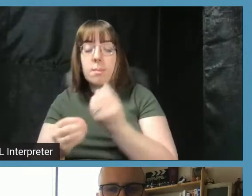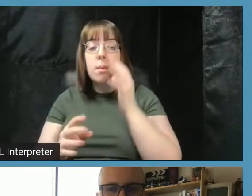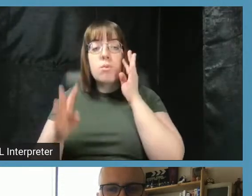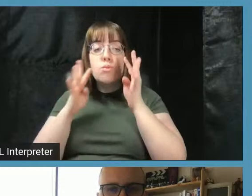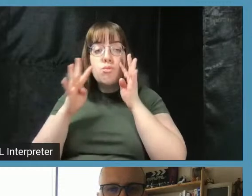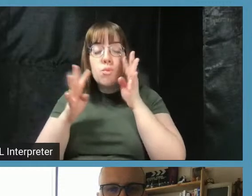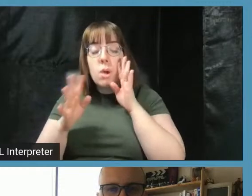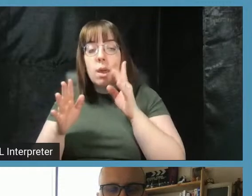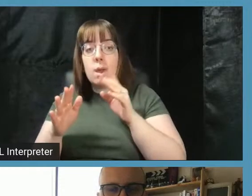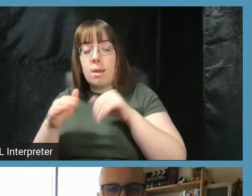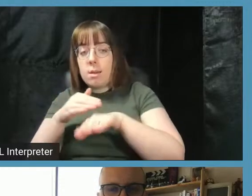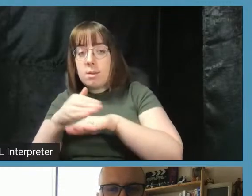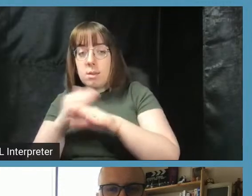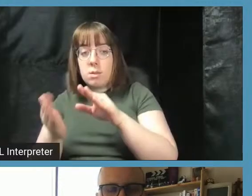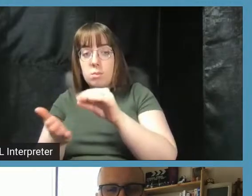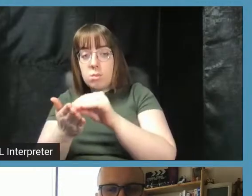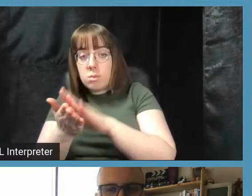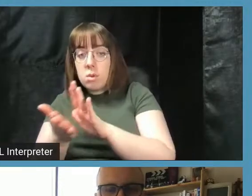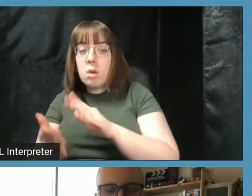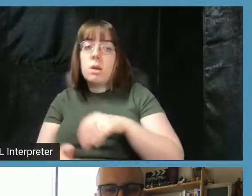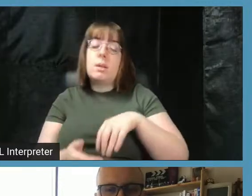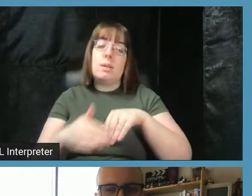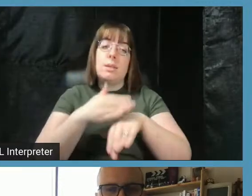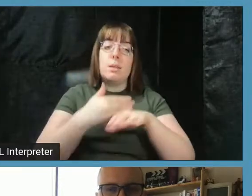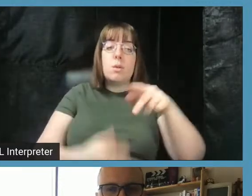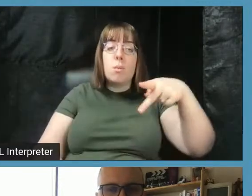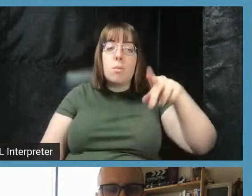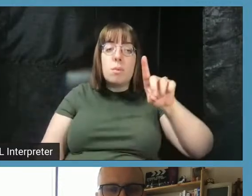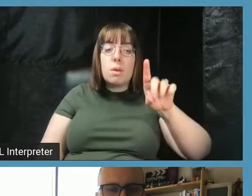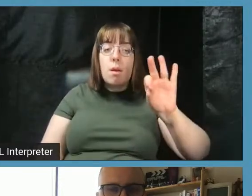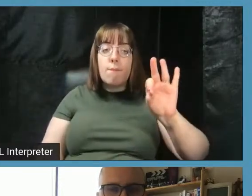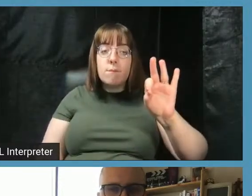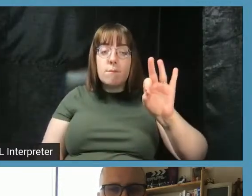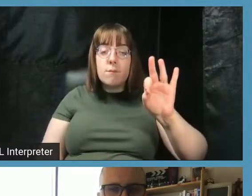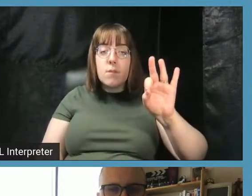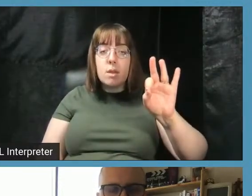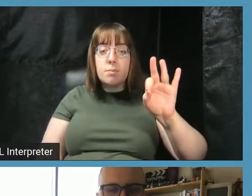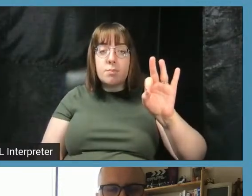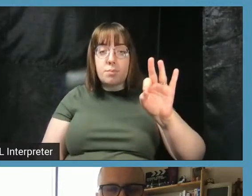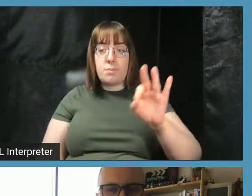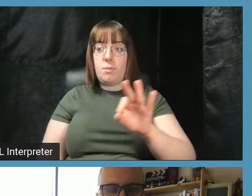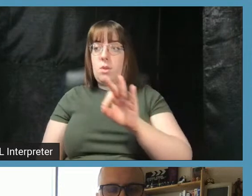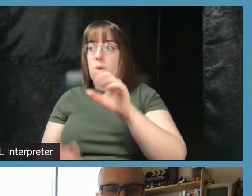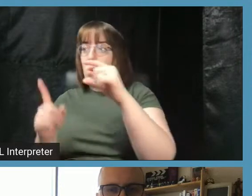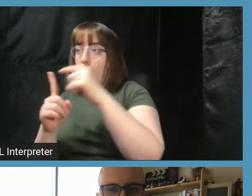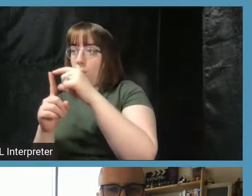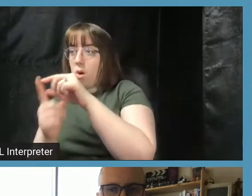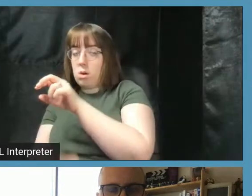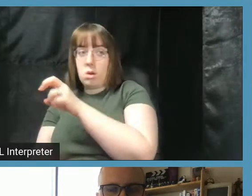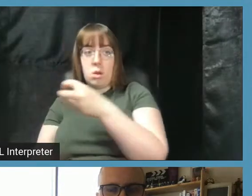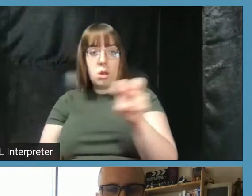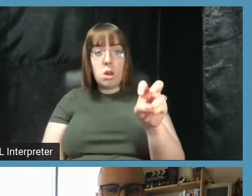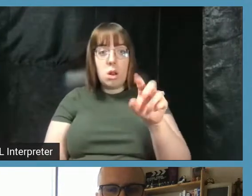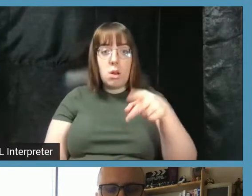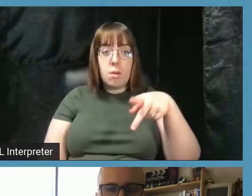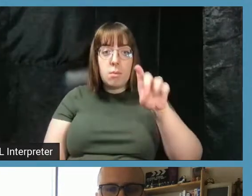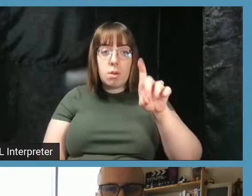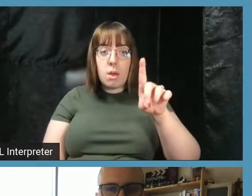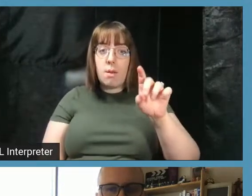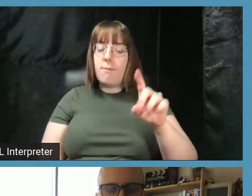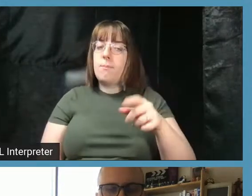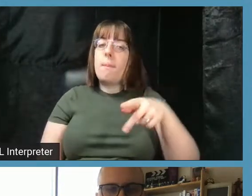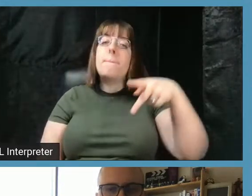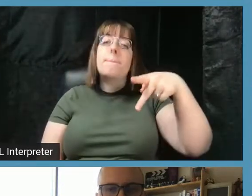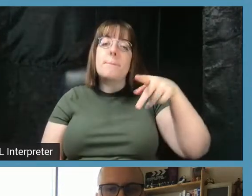accessible PDFs as well, because the save as feature of going from Word to PDF is one of the most accessible ways to